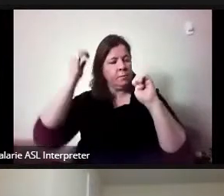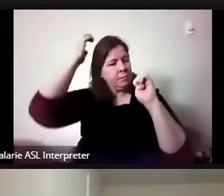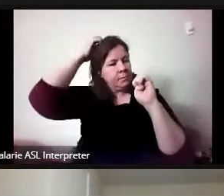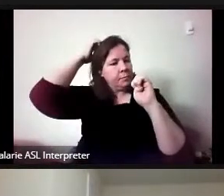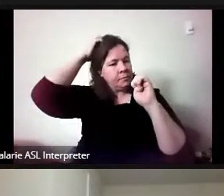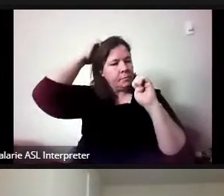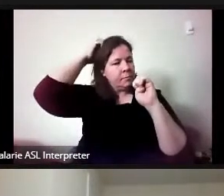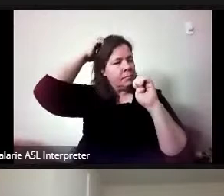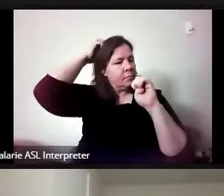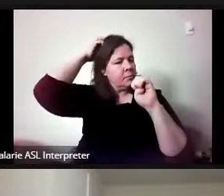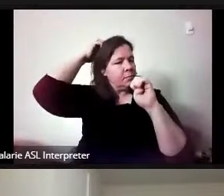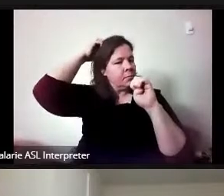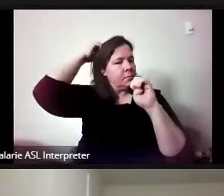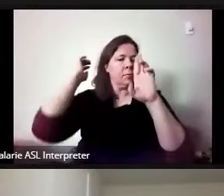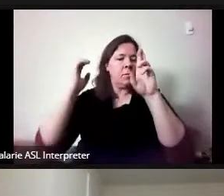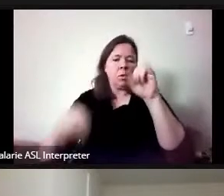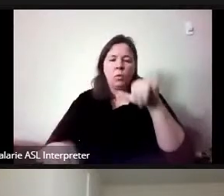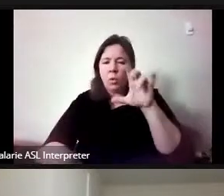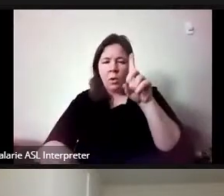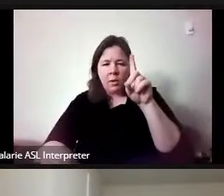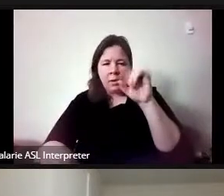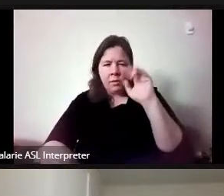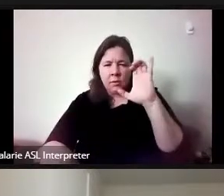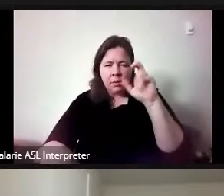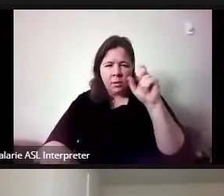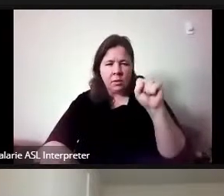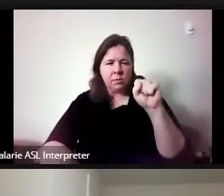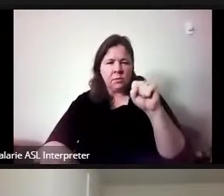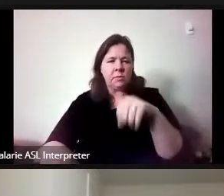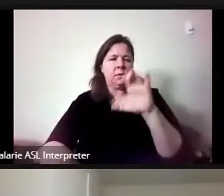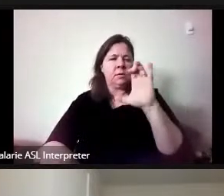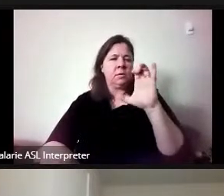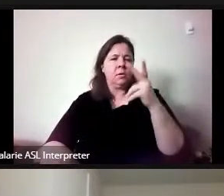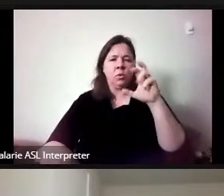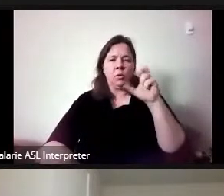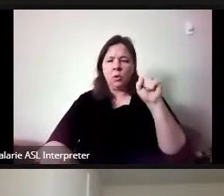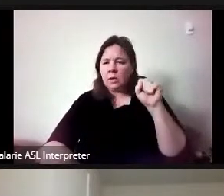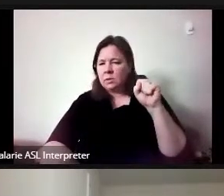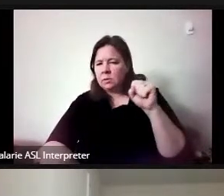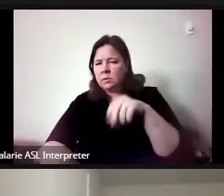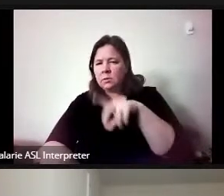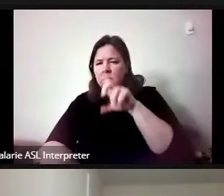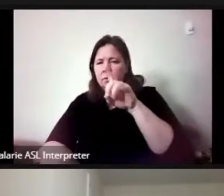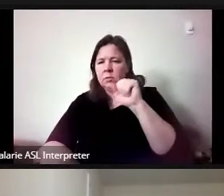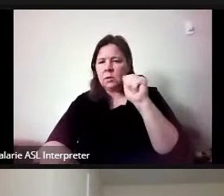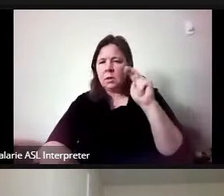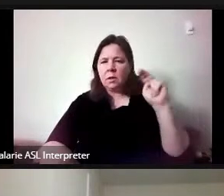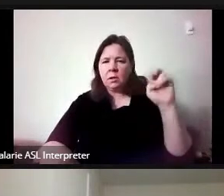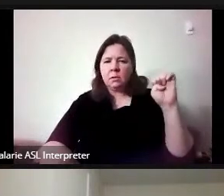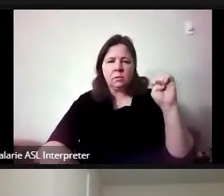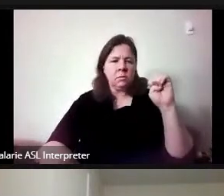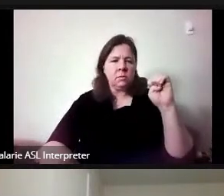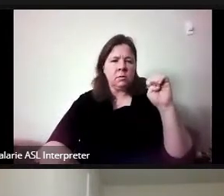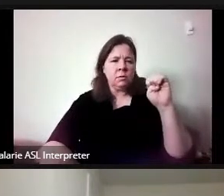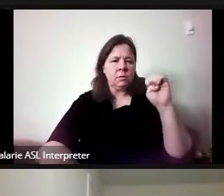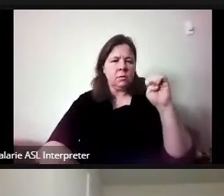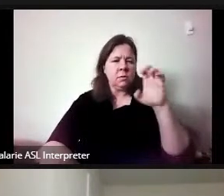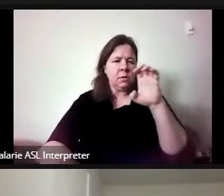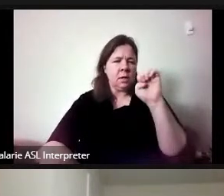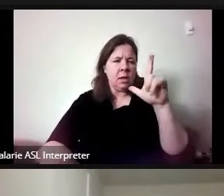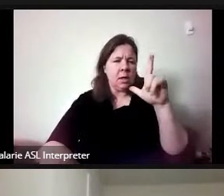was I? Roy Dix. Chris, welcome to you. Diane Lennon, welcome. Elavine,